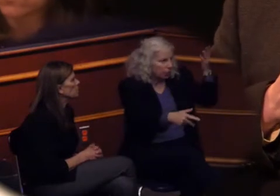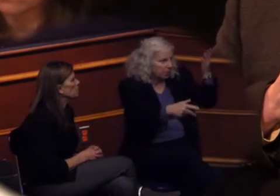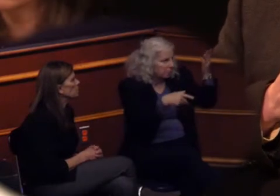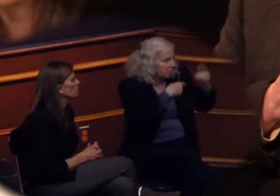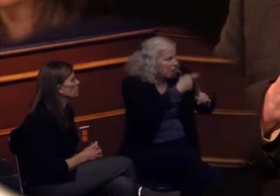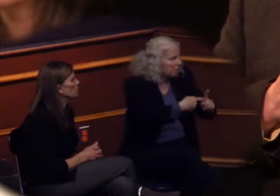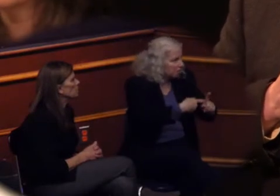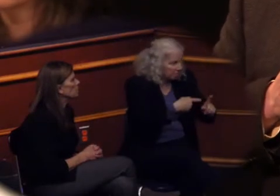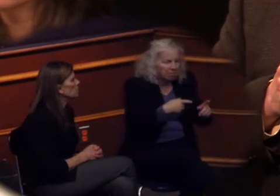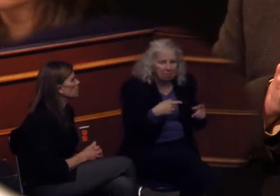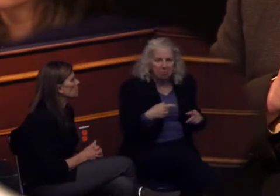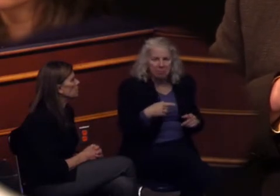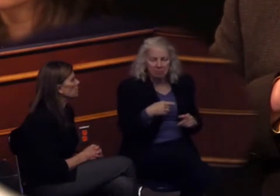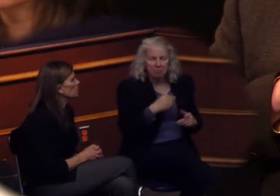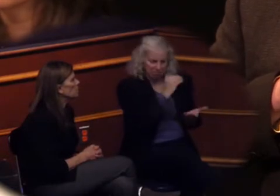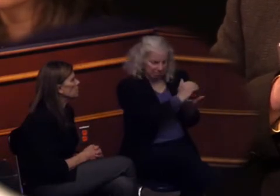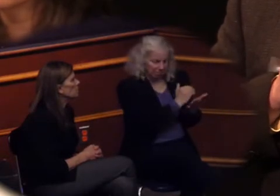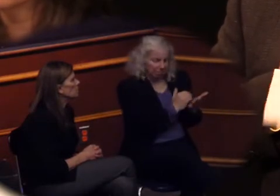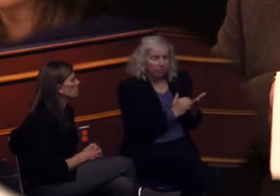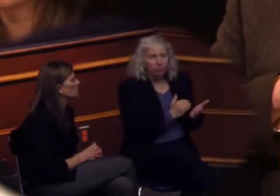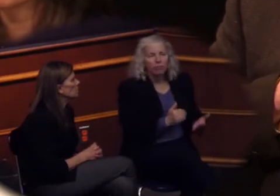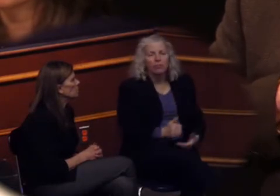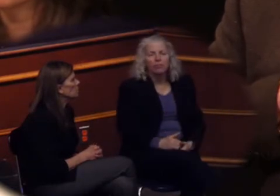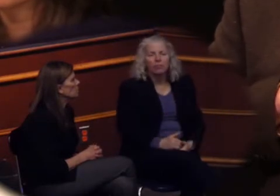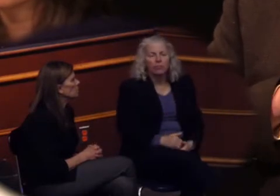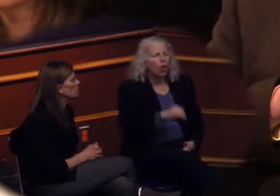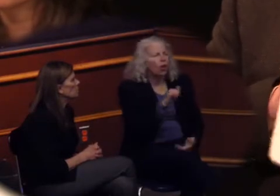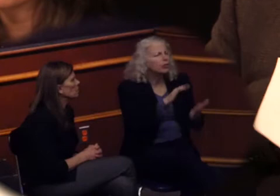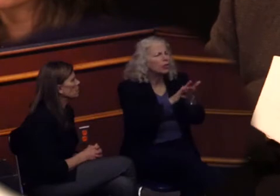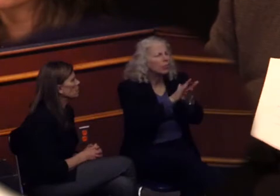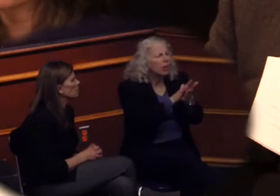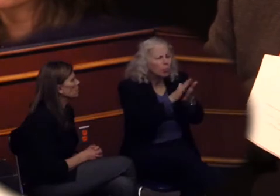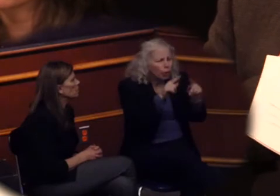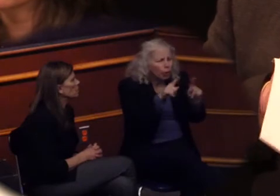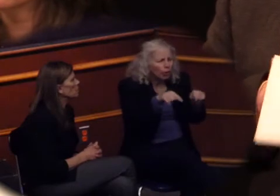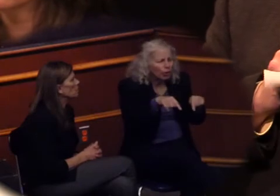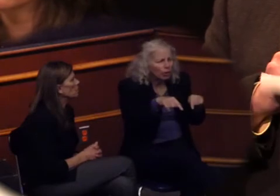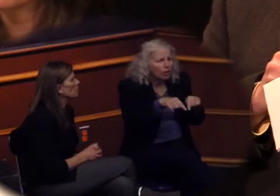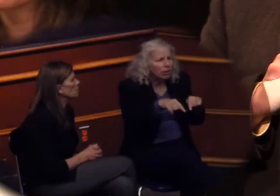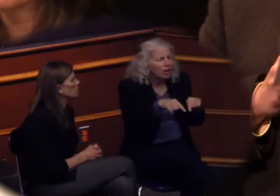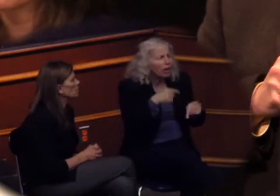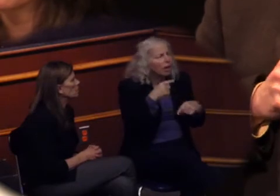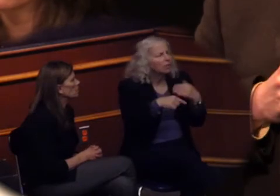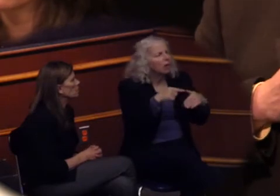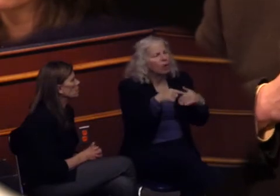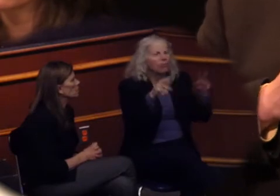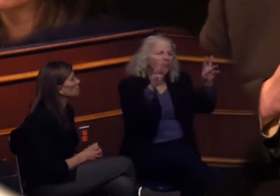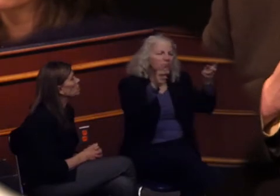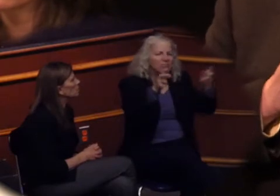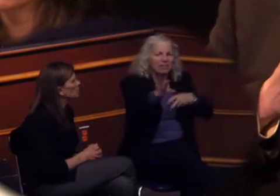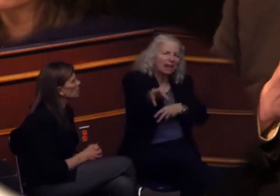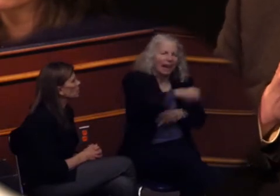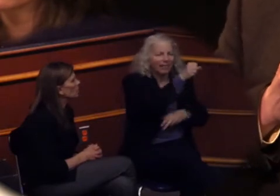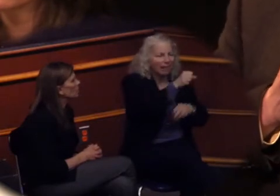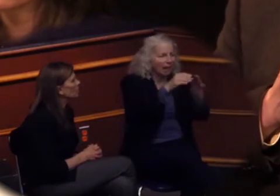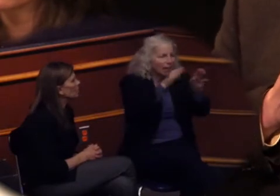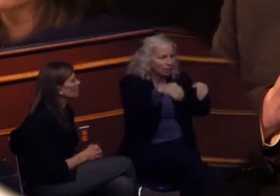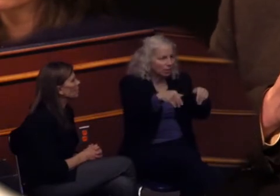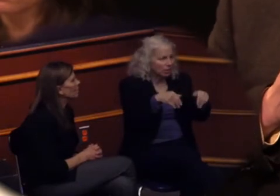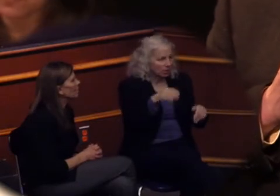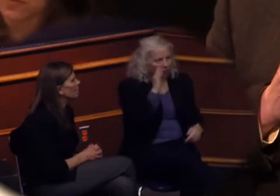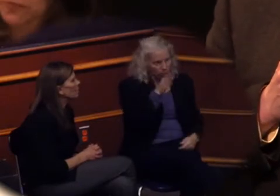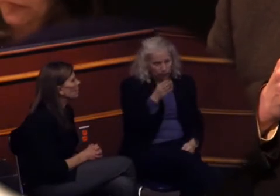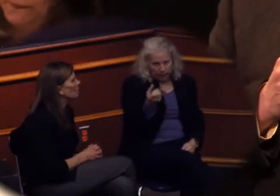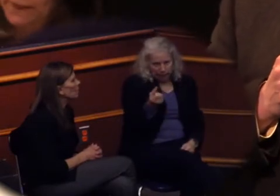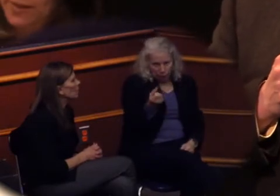Of particular note, and there's also an insert, is our upcoming Take Back the House Summit, which will take place on Saturday,